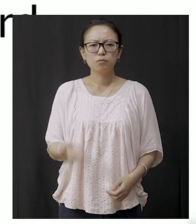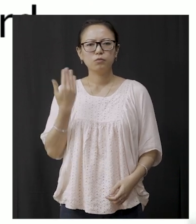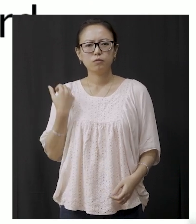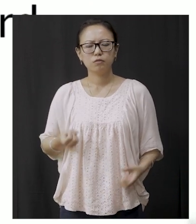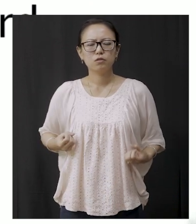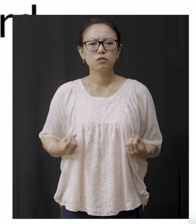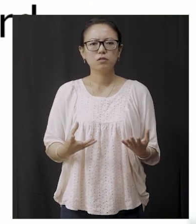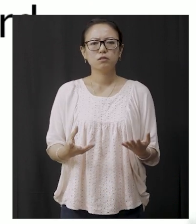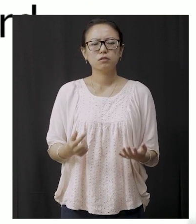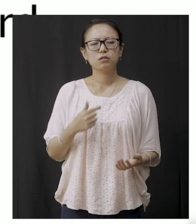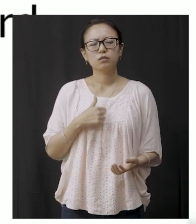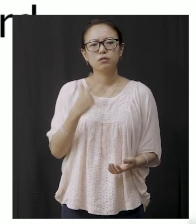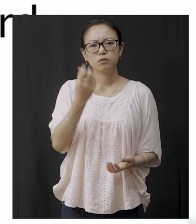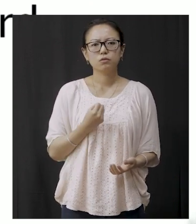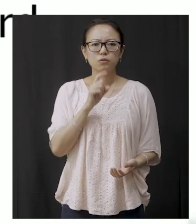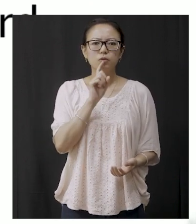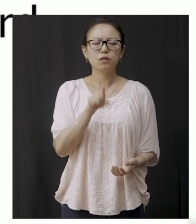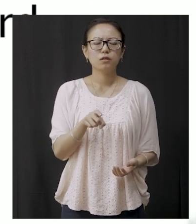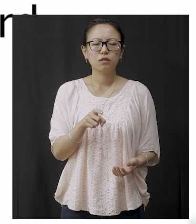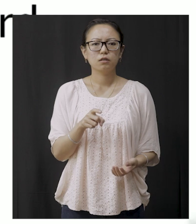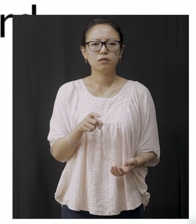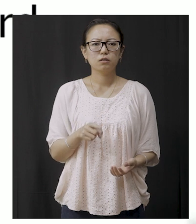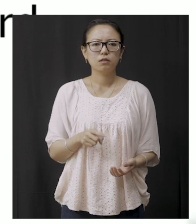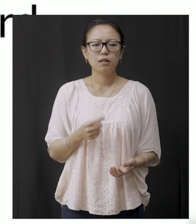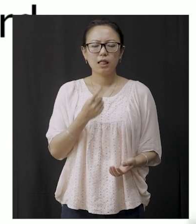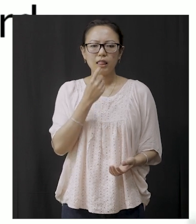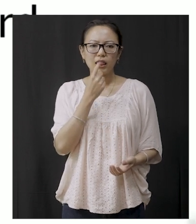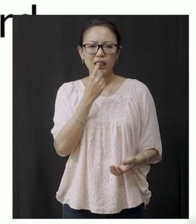to ask all of you, what is a tongue twister?